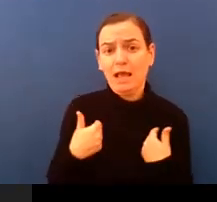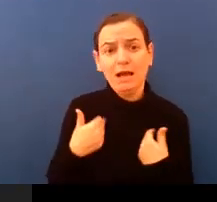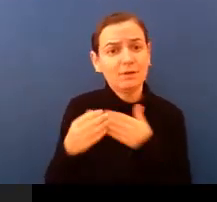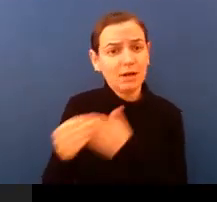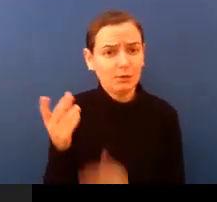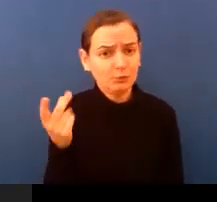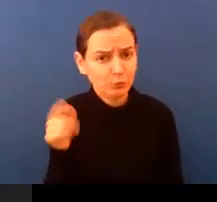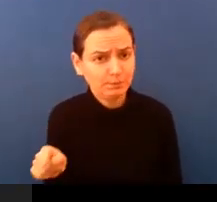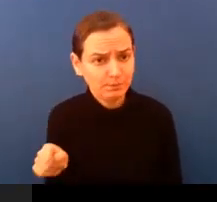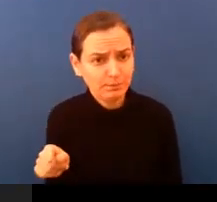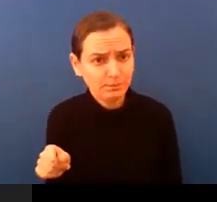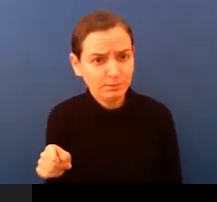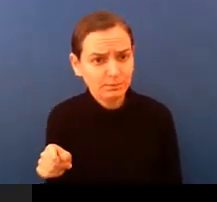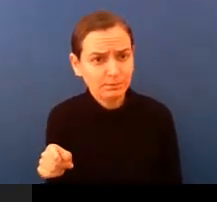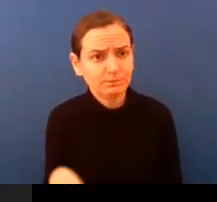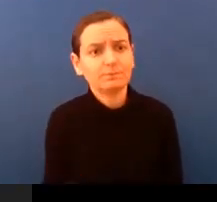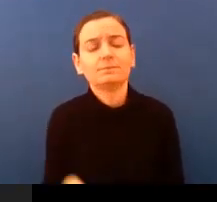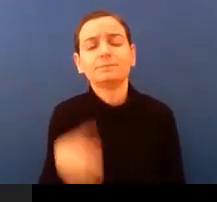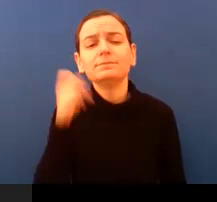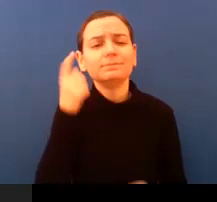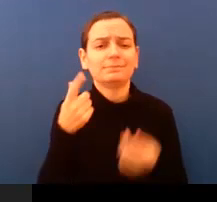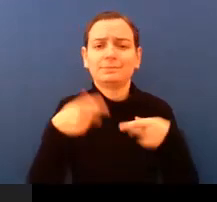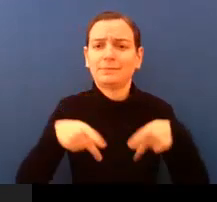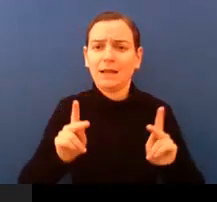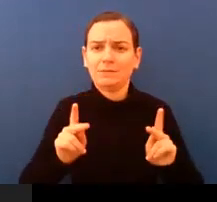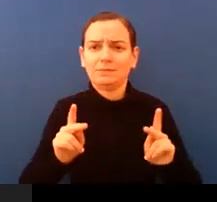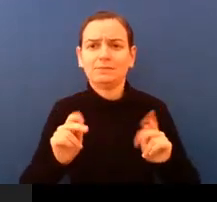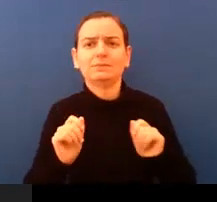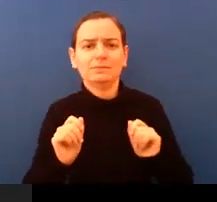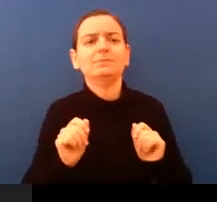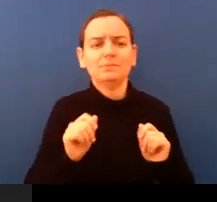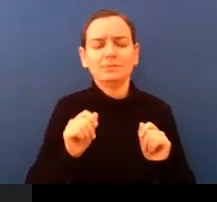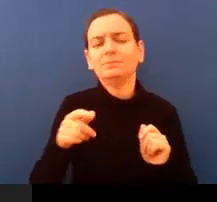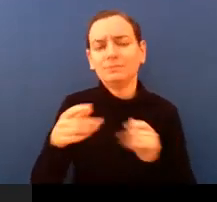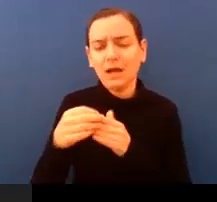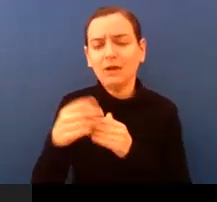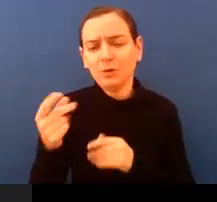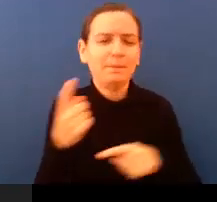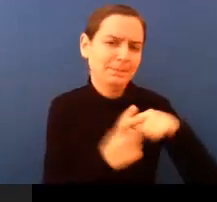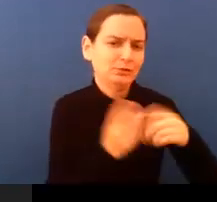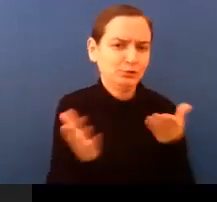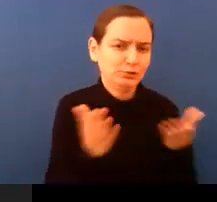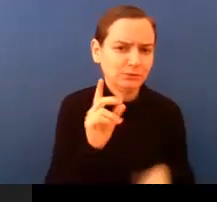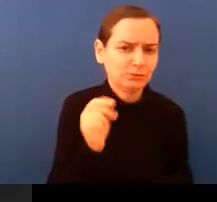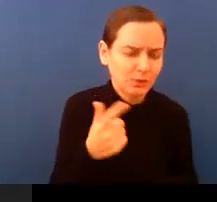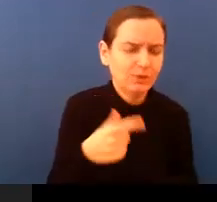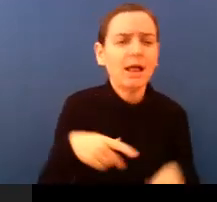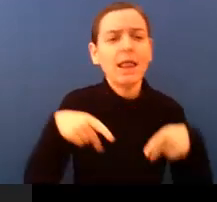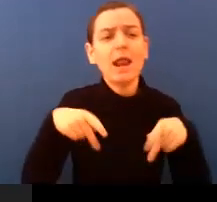the owner and is not a nuisance. You may have a guide dog that is aggressive and